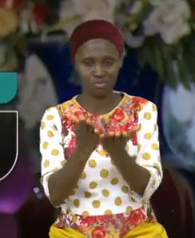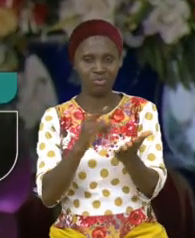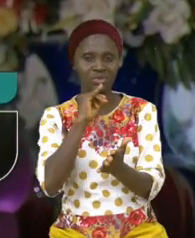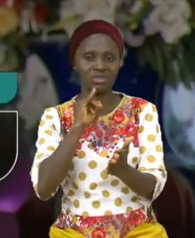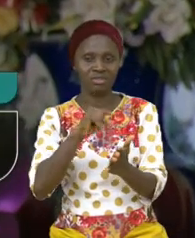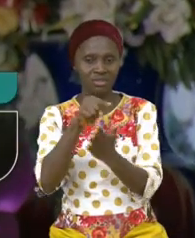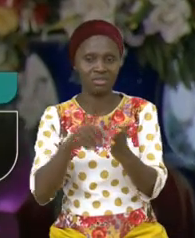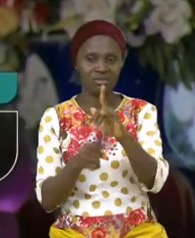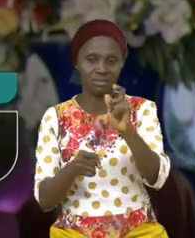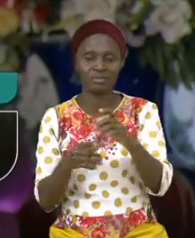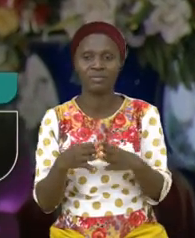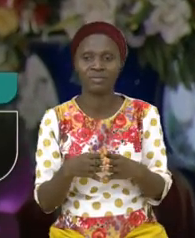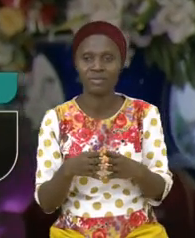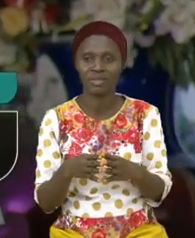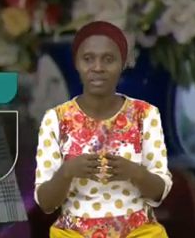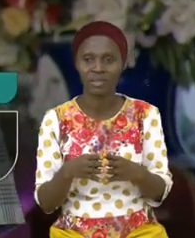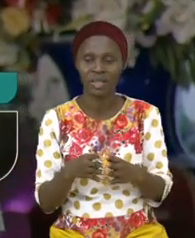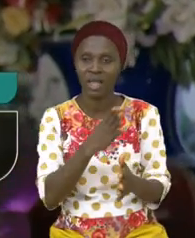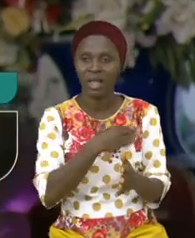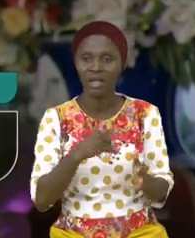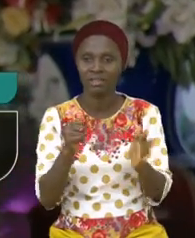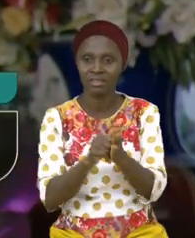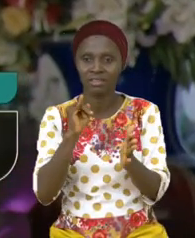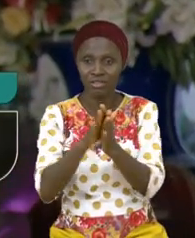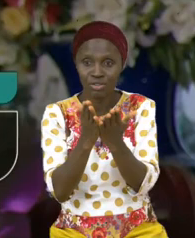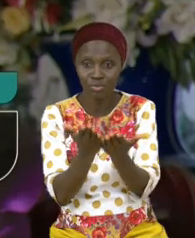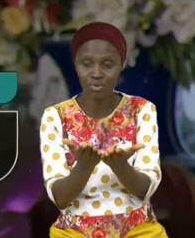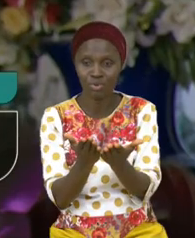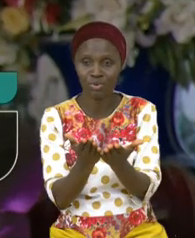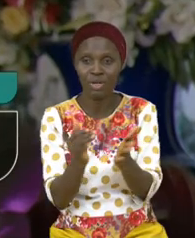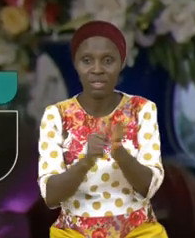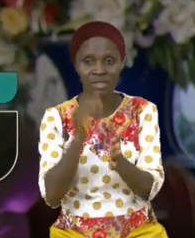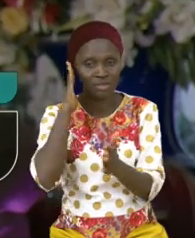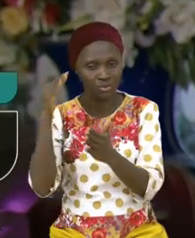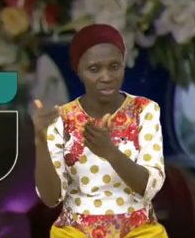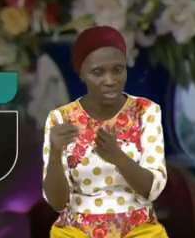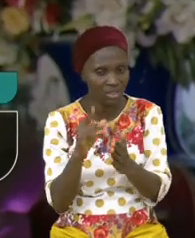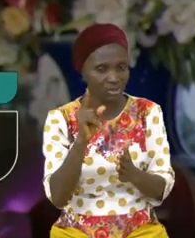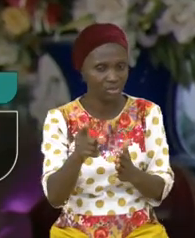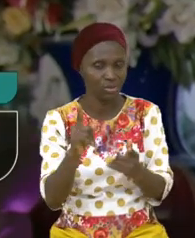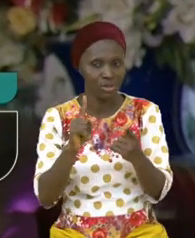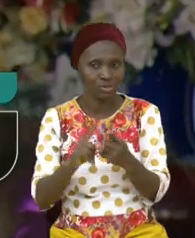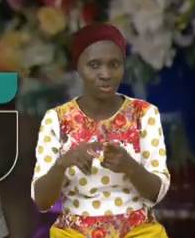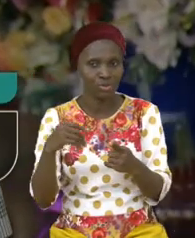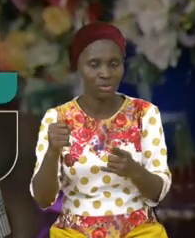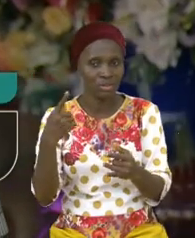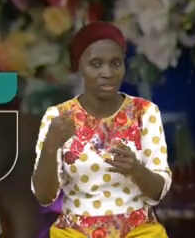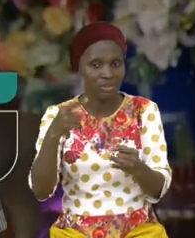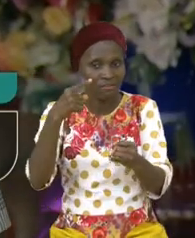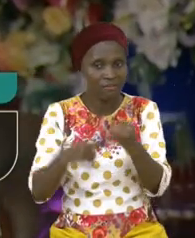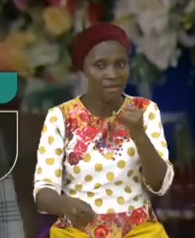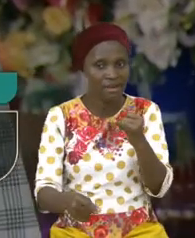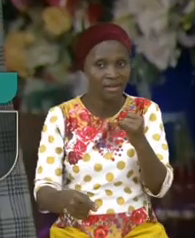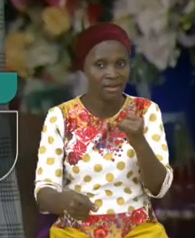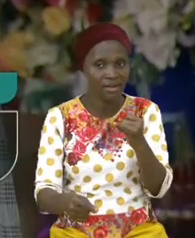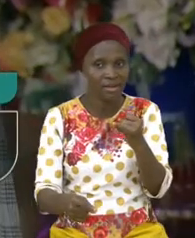the textbook. And that's the book that will lead you to the final